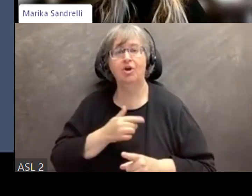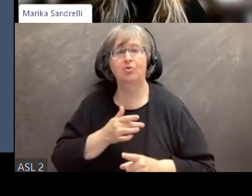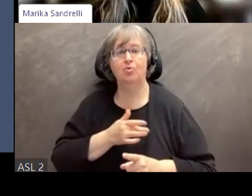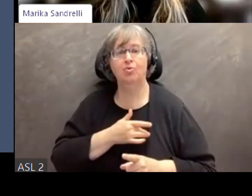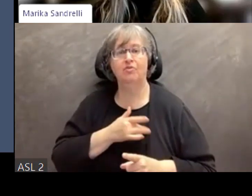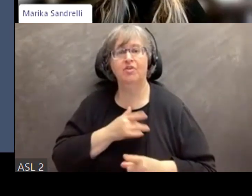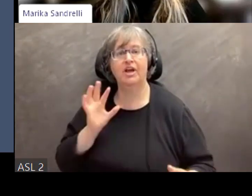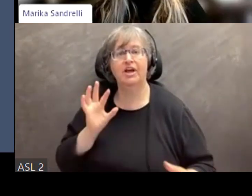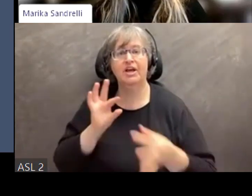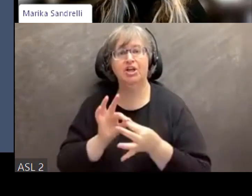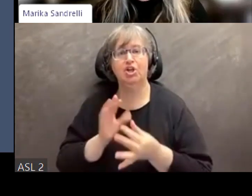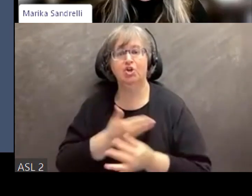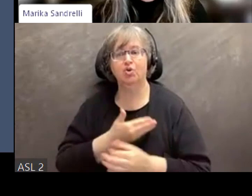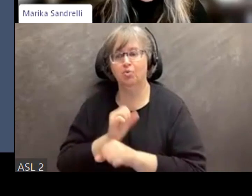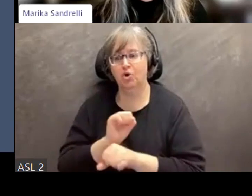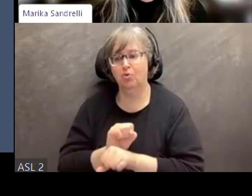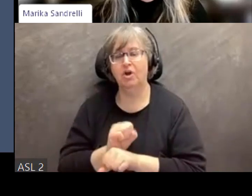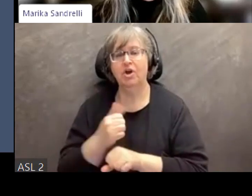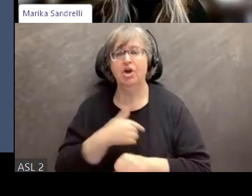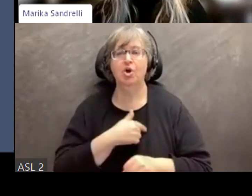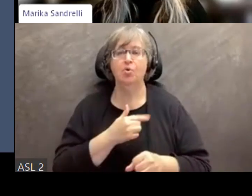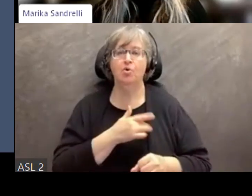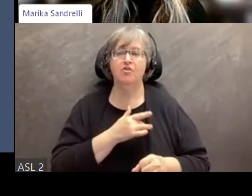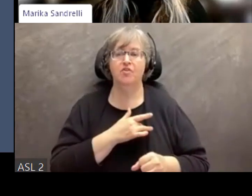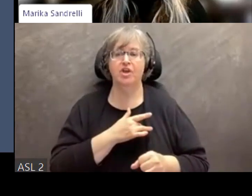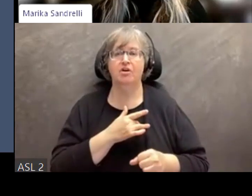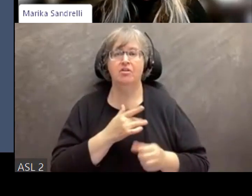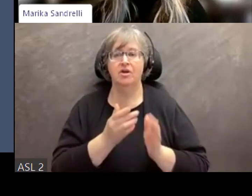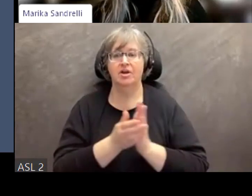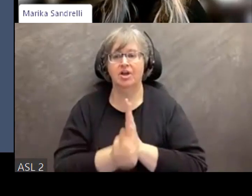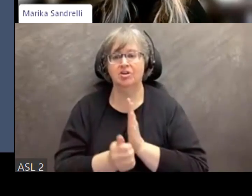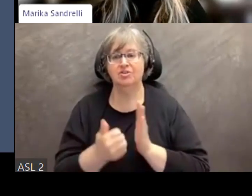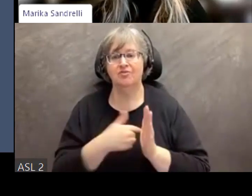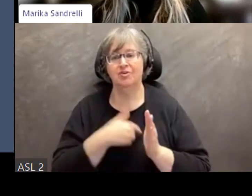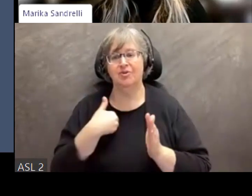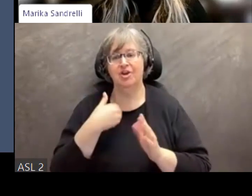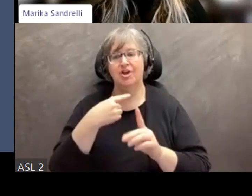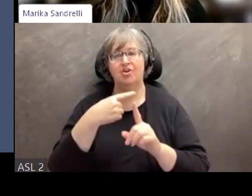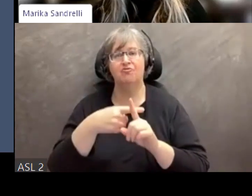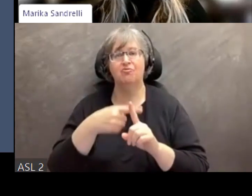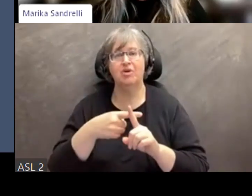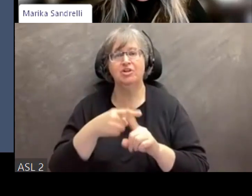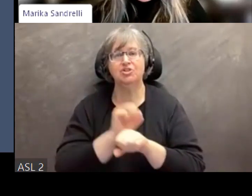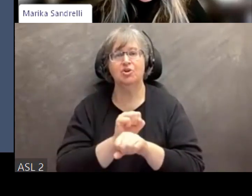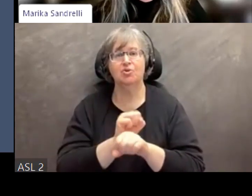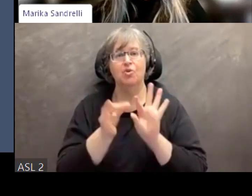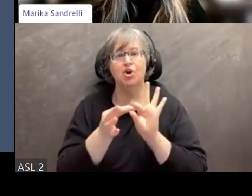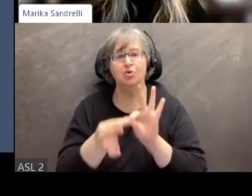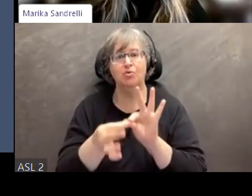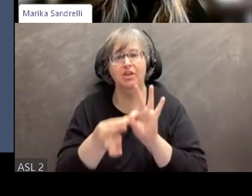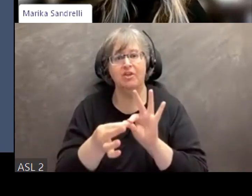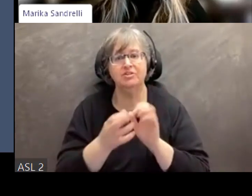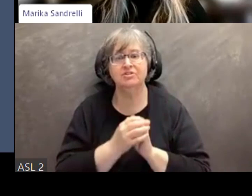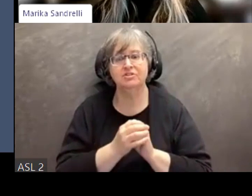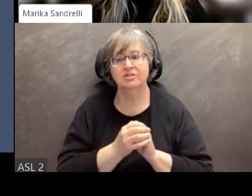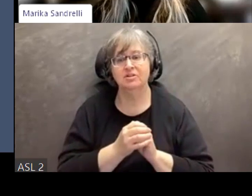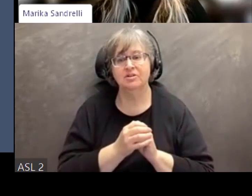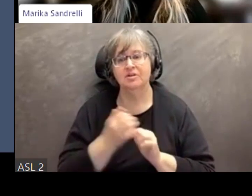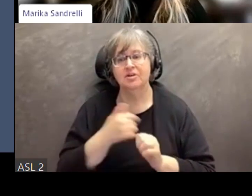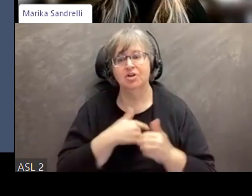experience when we feel connected to our work, we feel competent, we have positive work